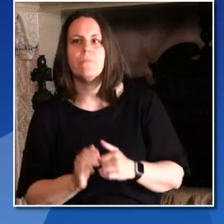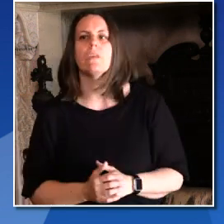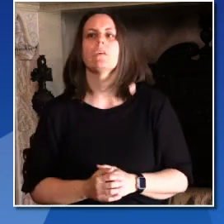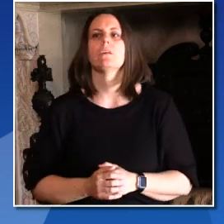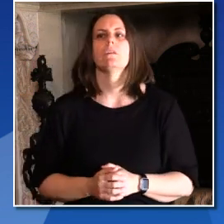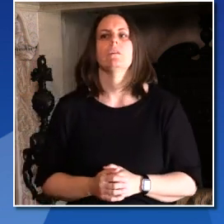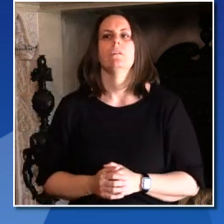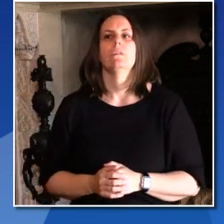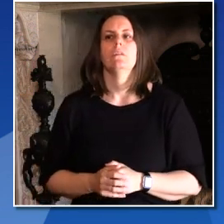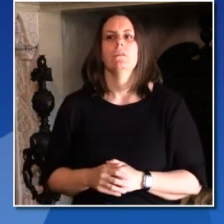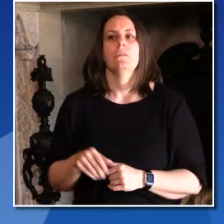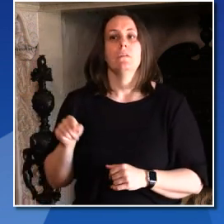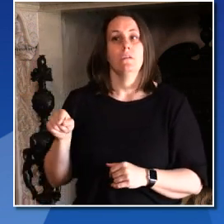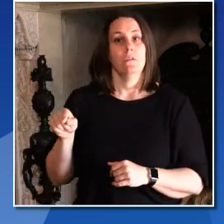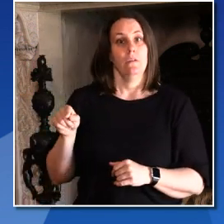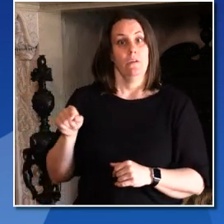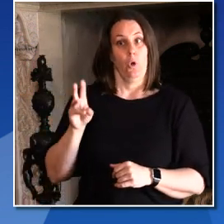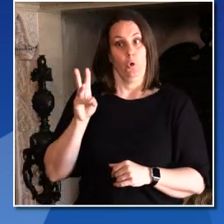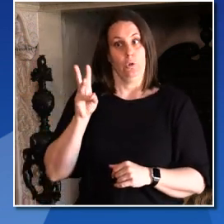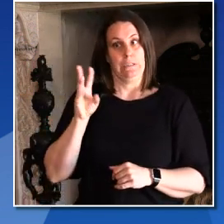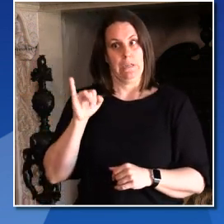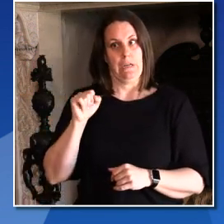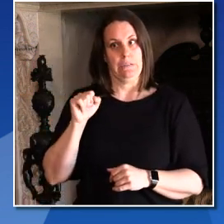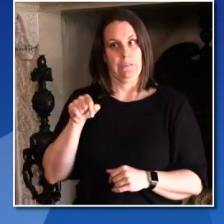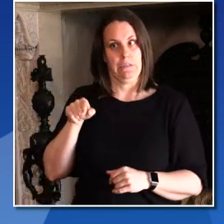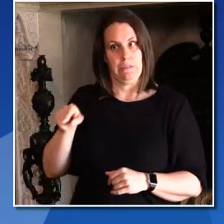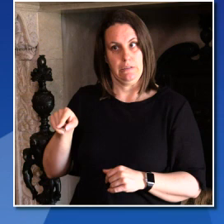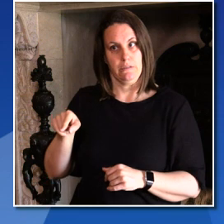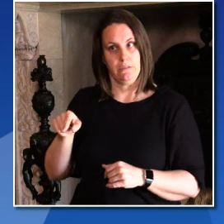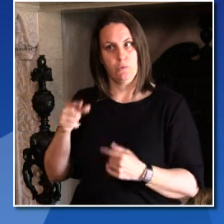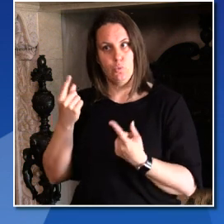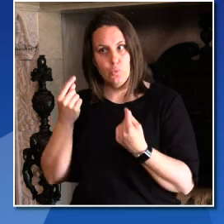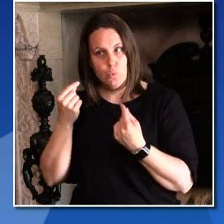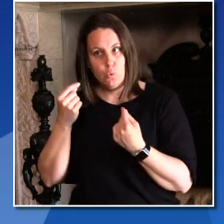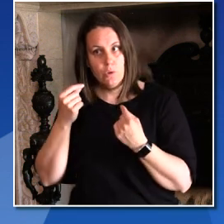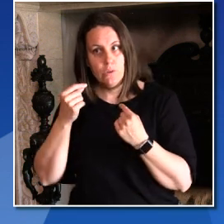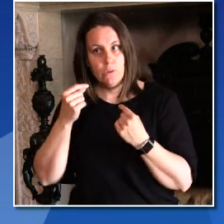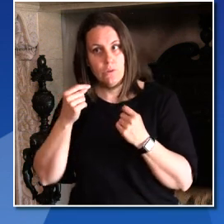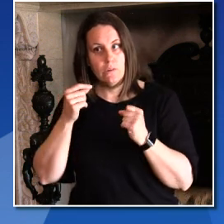through outbreak investigations? Can you actually find patient zero?